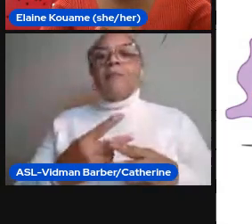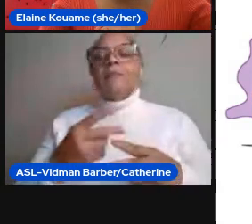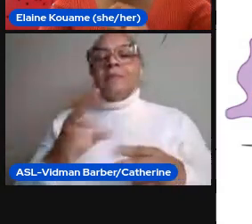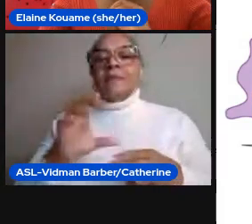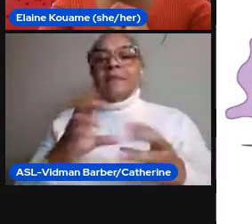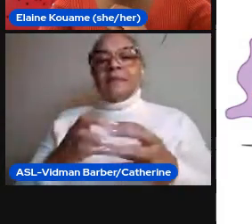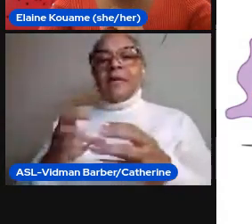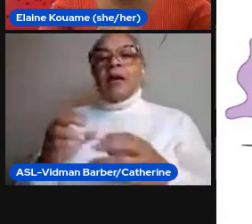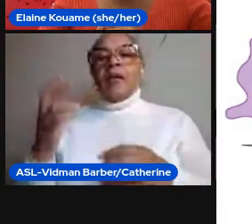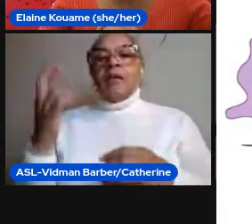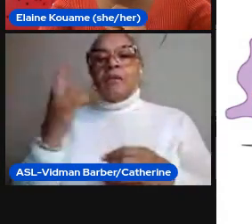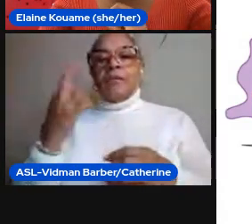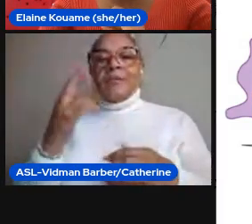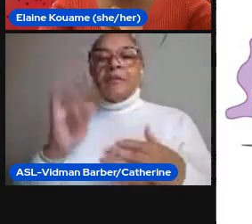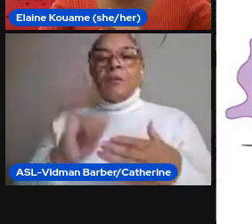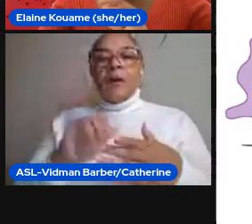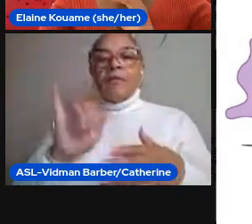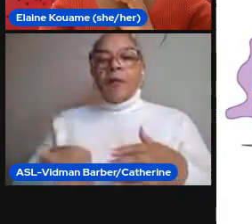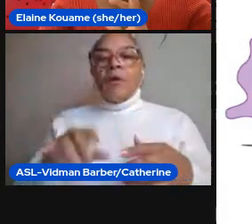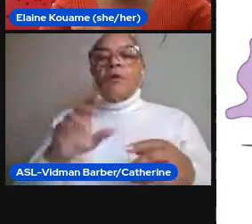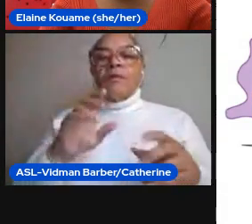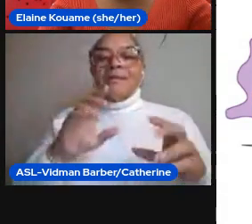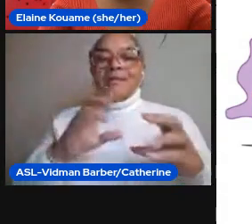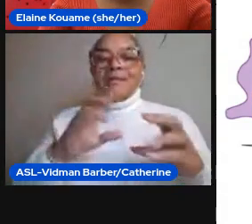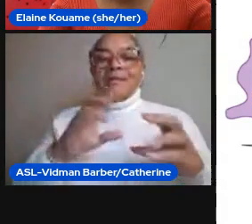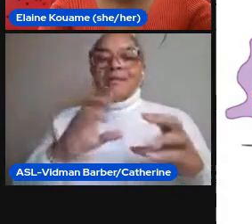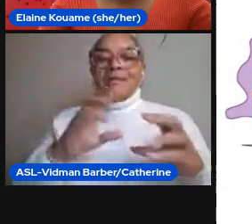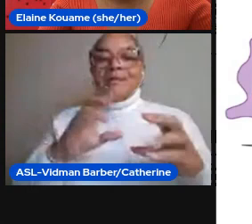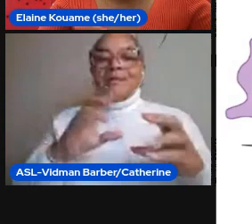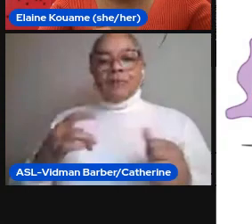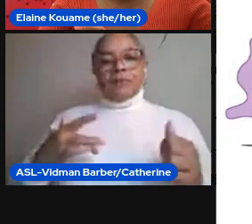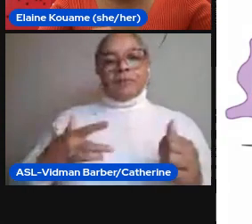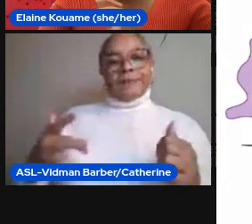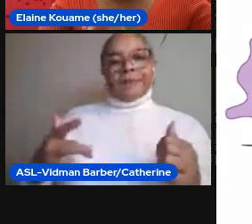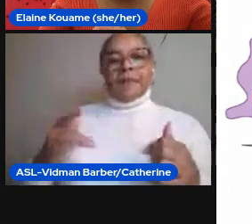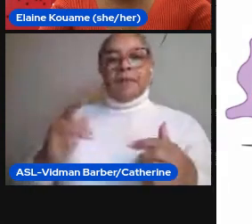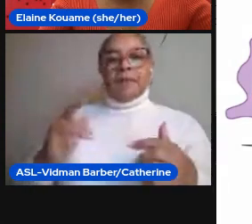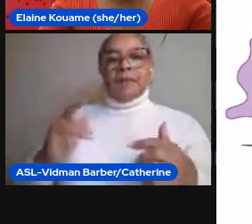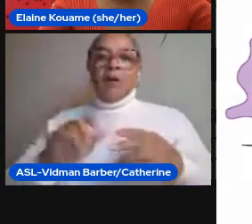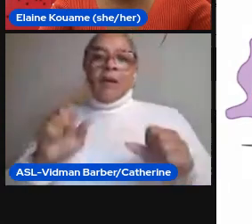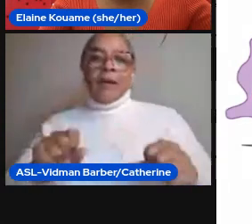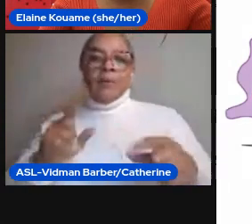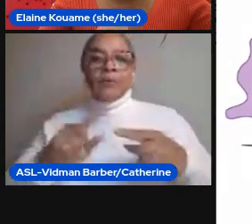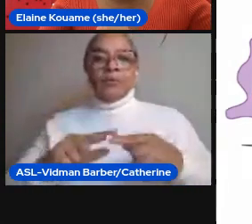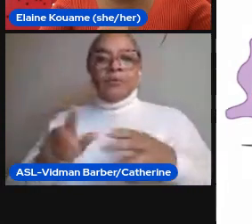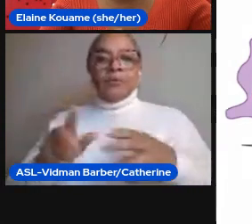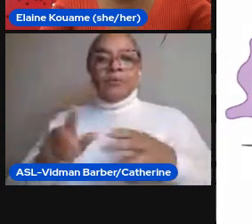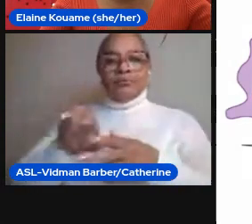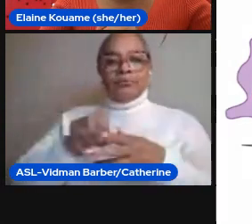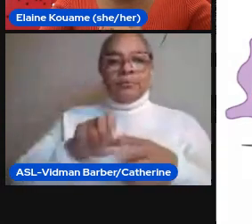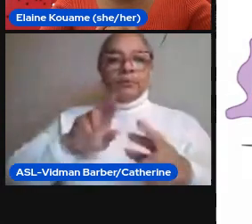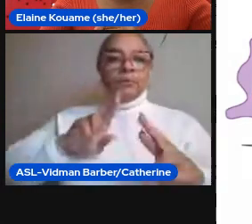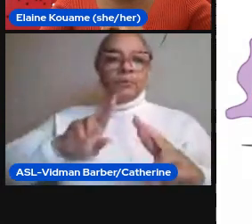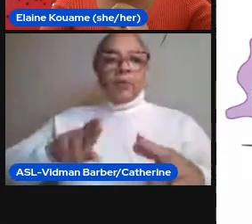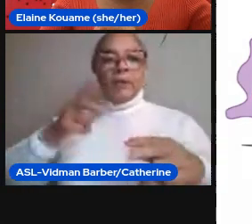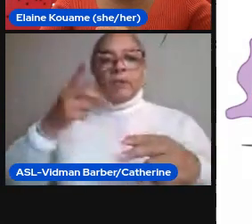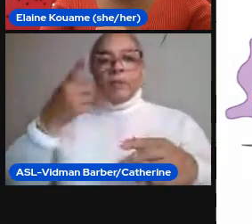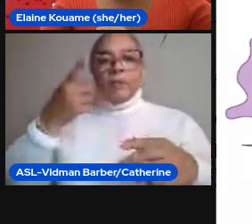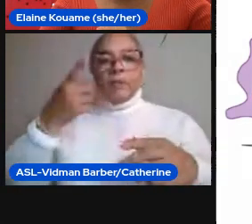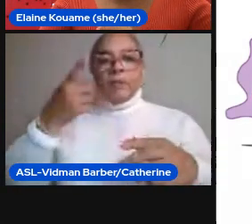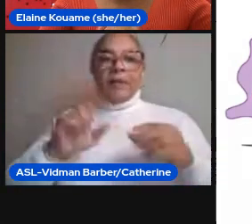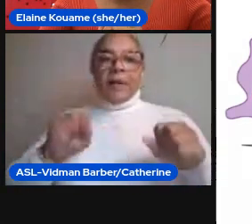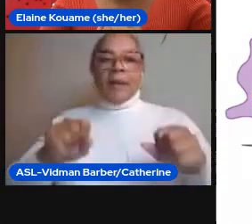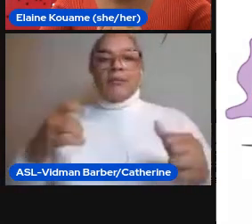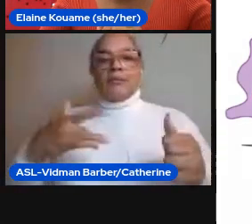the reason why those dendritic cells are able to sense, are able to drive the Th1 response could be because they are able to